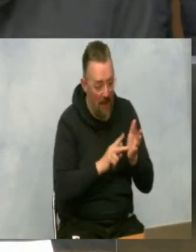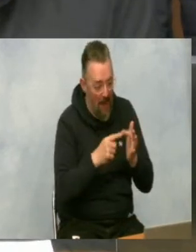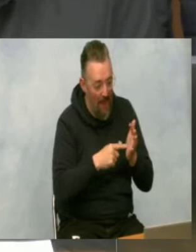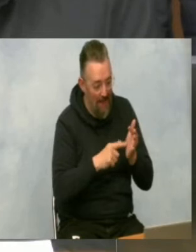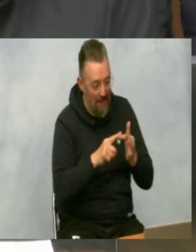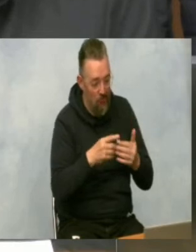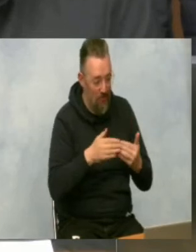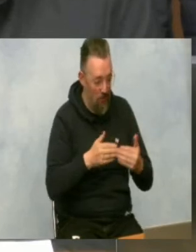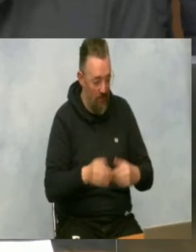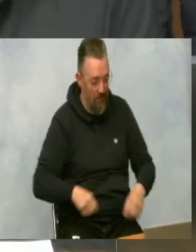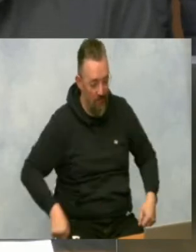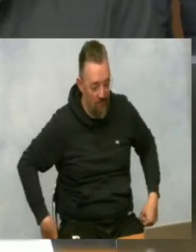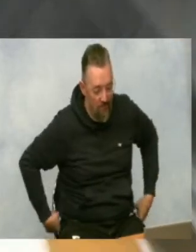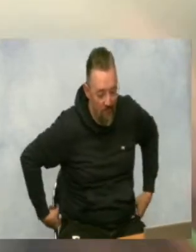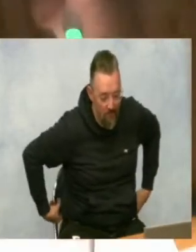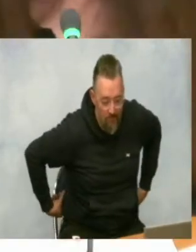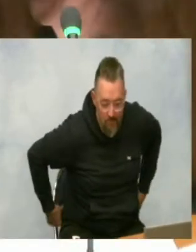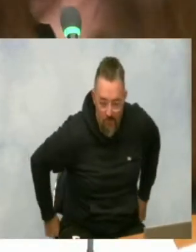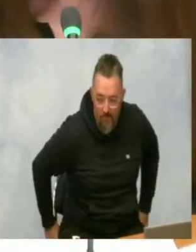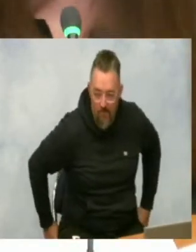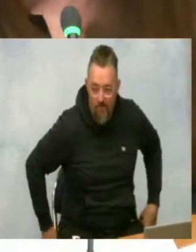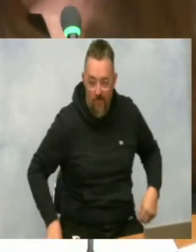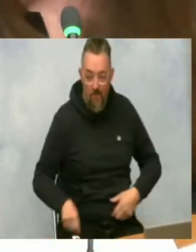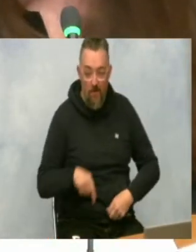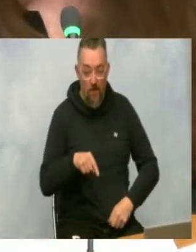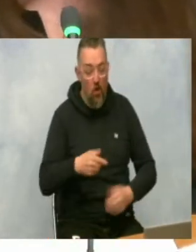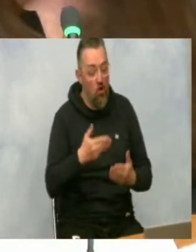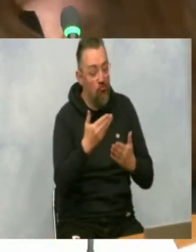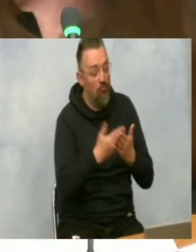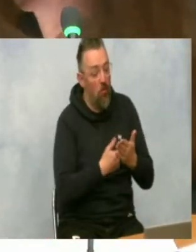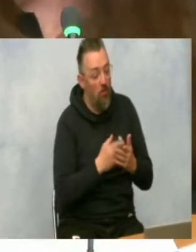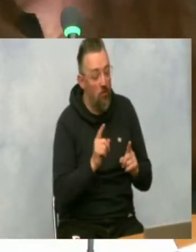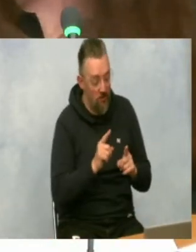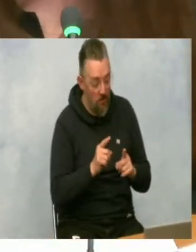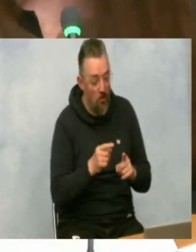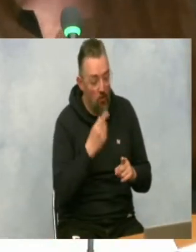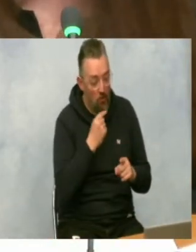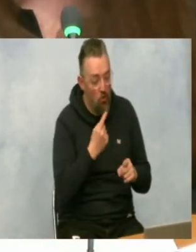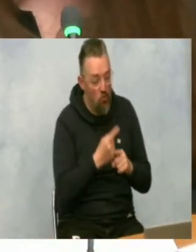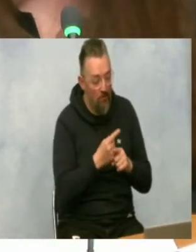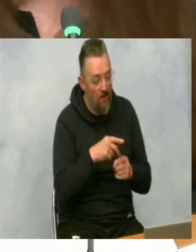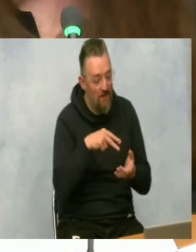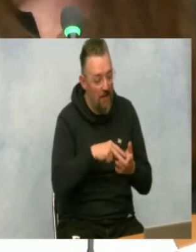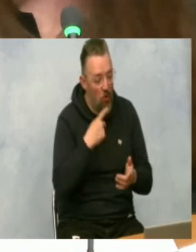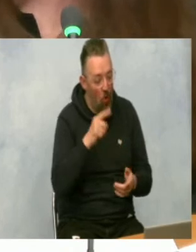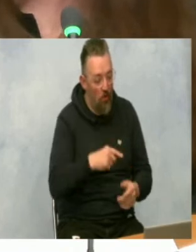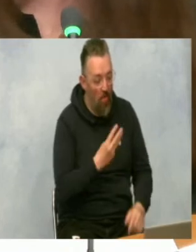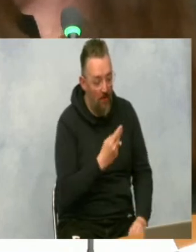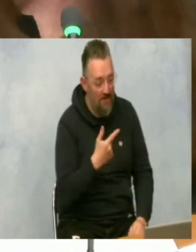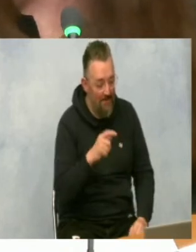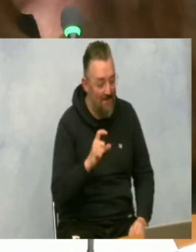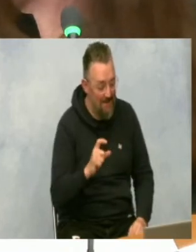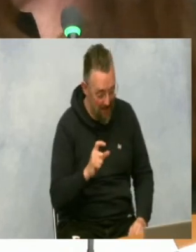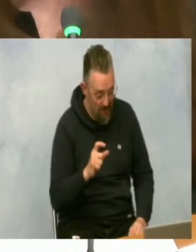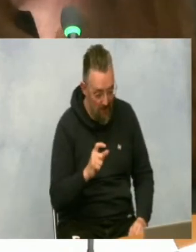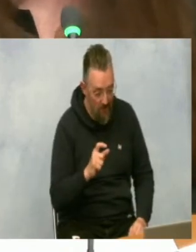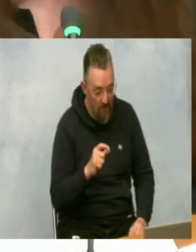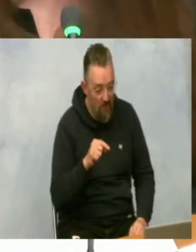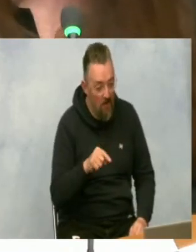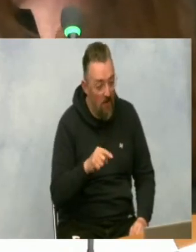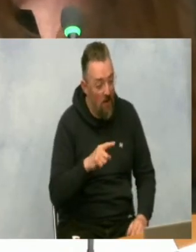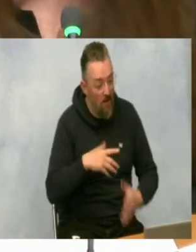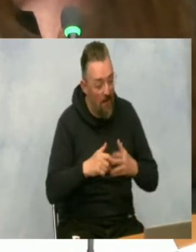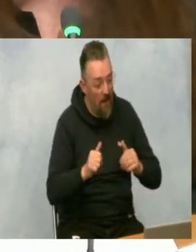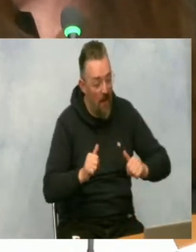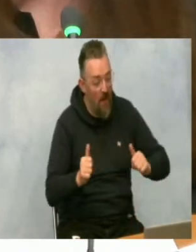that one. Thank you, Chair. This report advises committee on the use of Standing Order 37C, which was